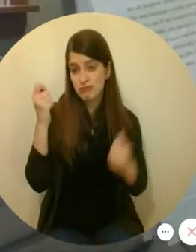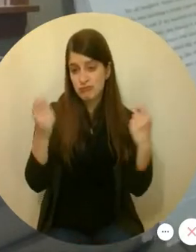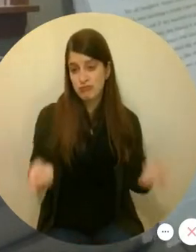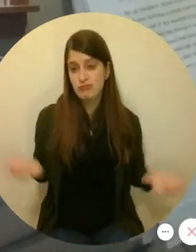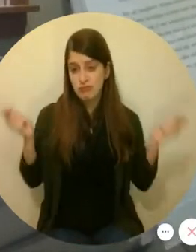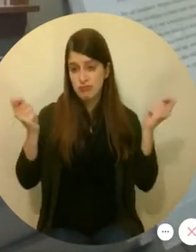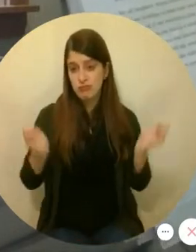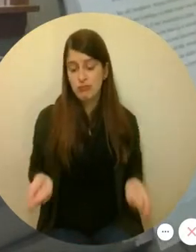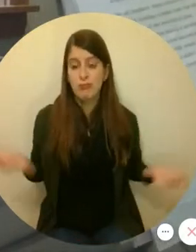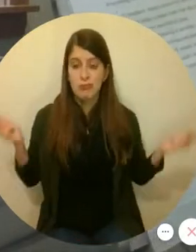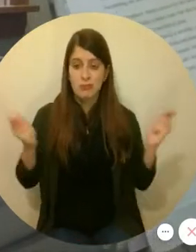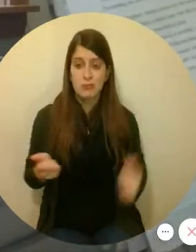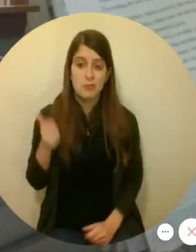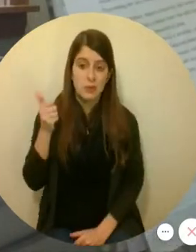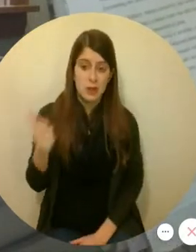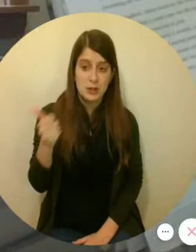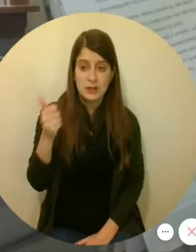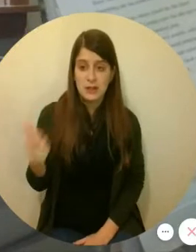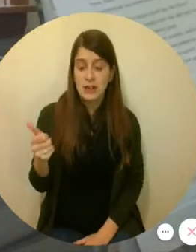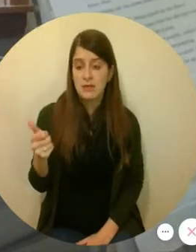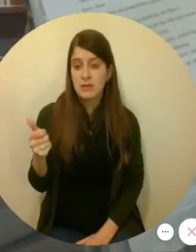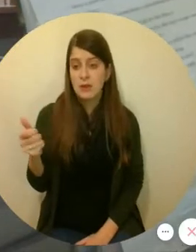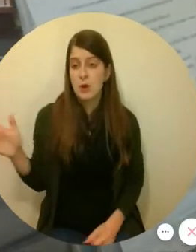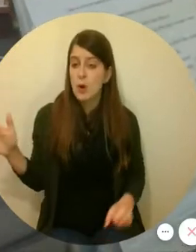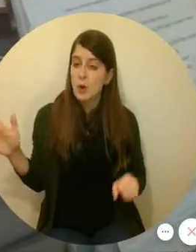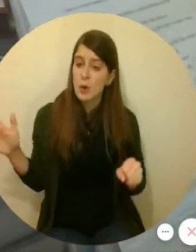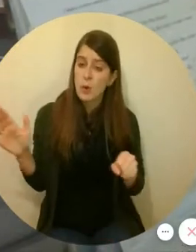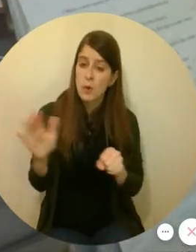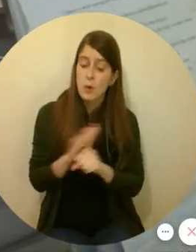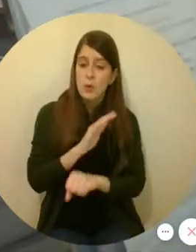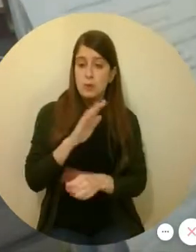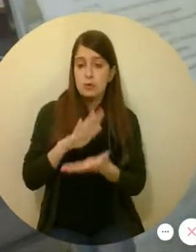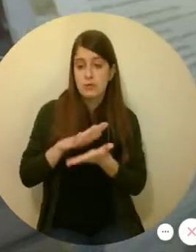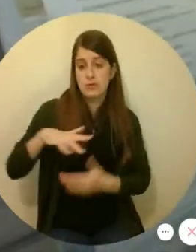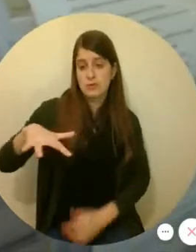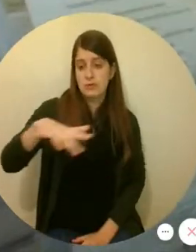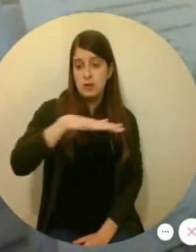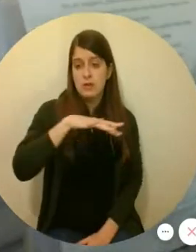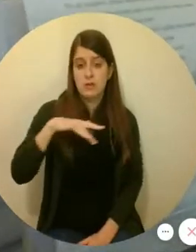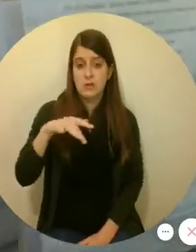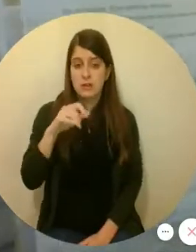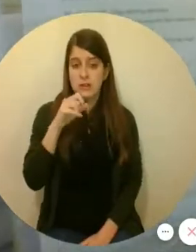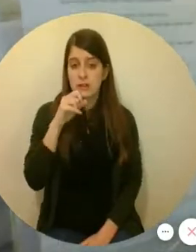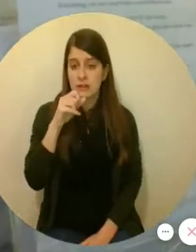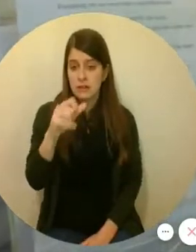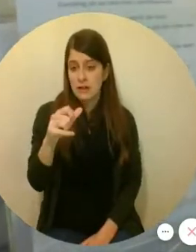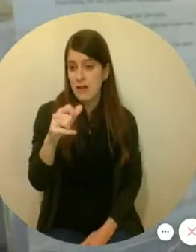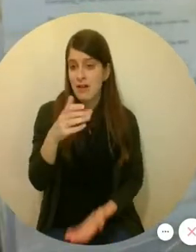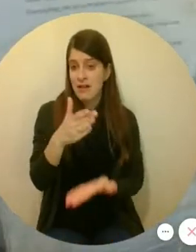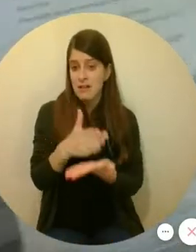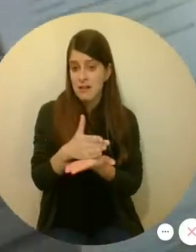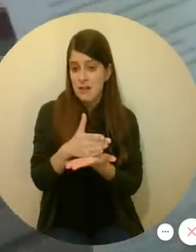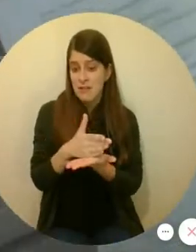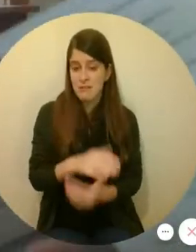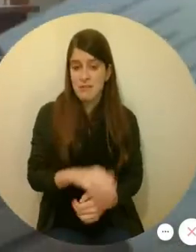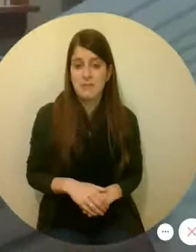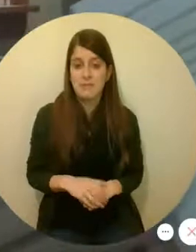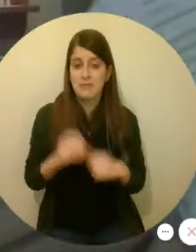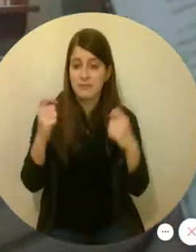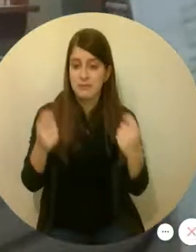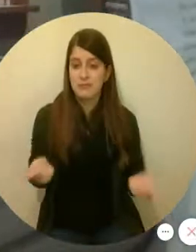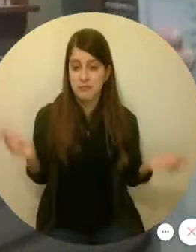jumping. She jumped around the whole schoolyard without stopping. She didn't look up once. Just